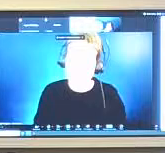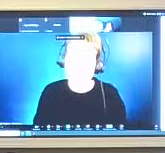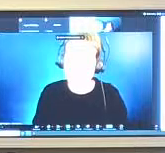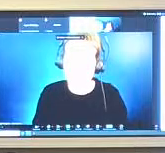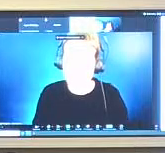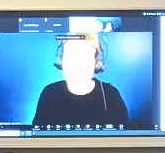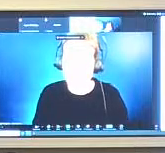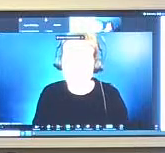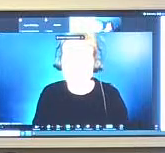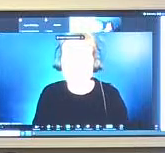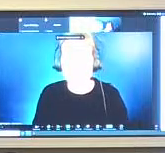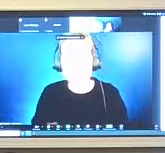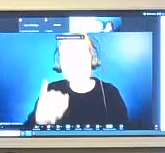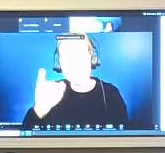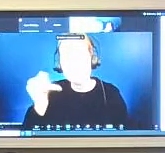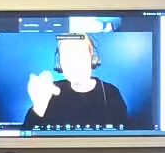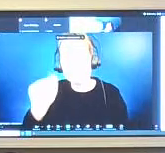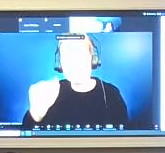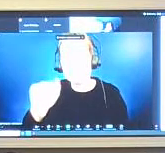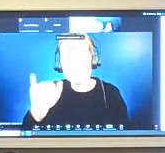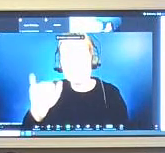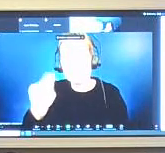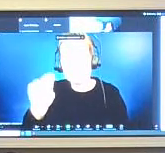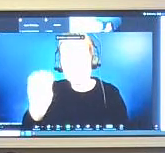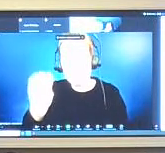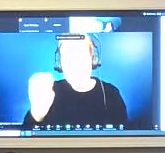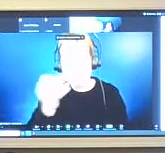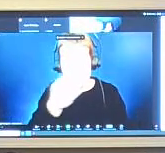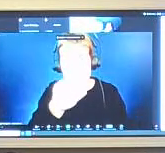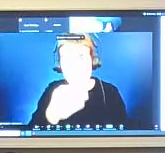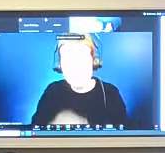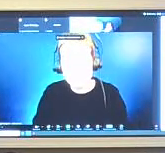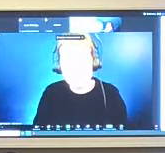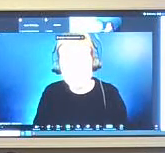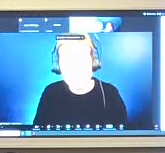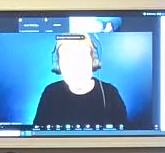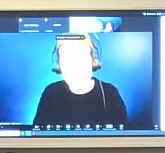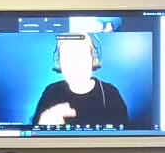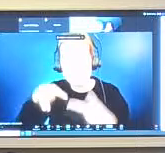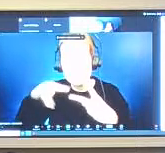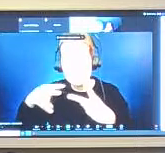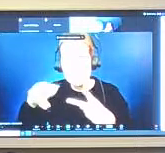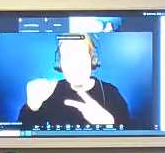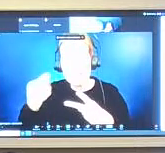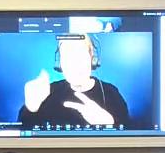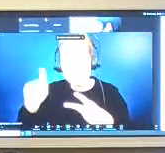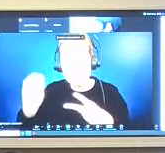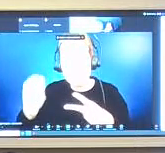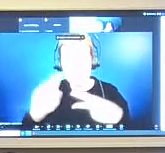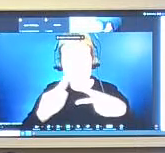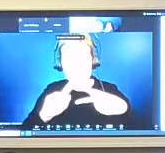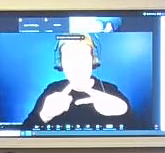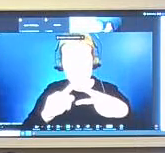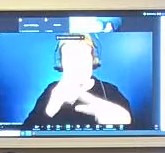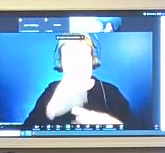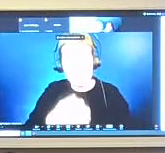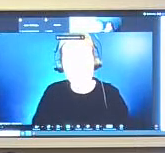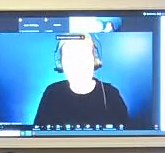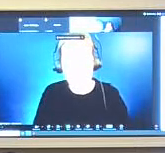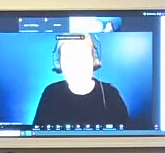Jane and Annette both have their hands raised. Jane had hers up first. Jane was first. Jane, you're